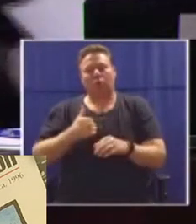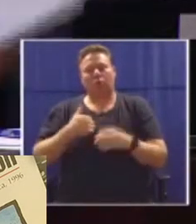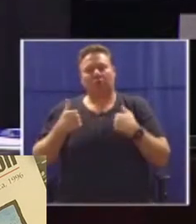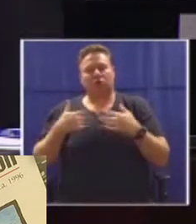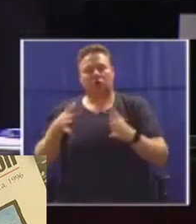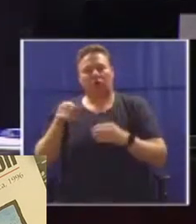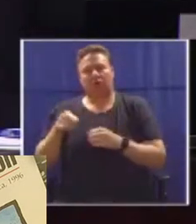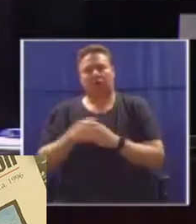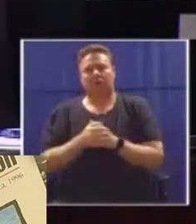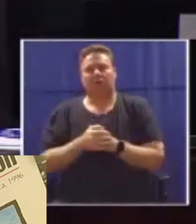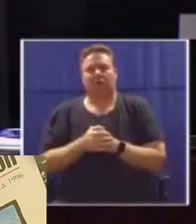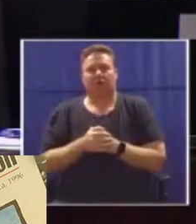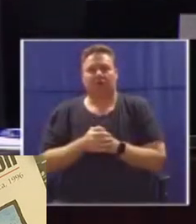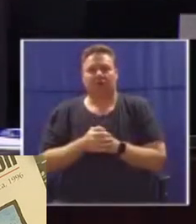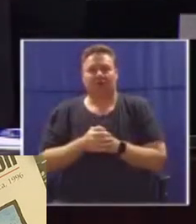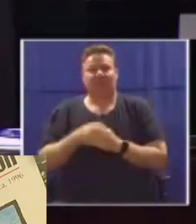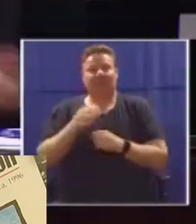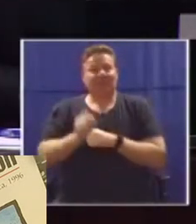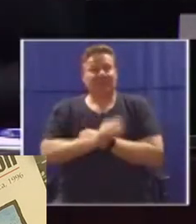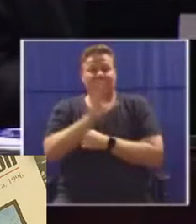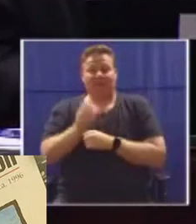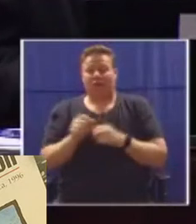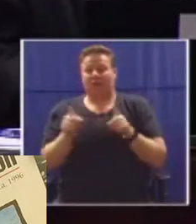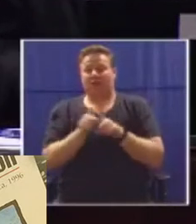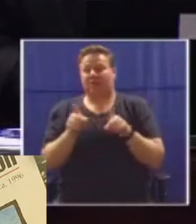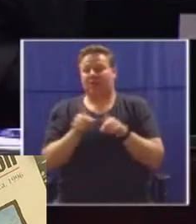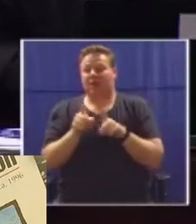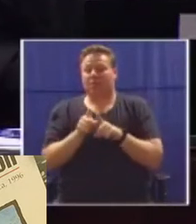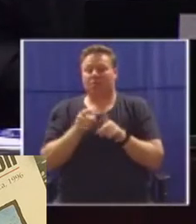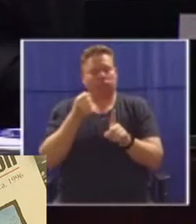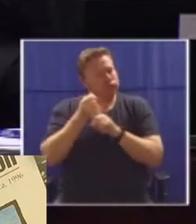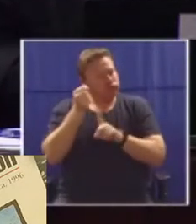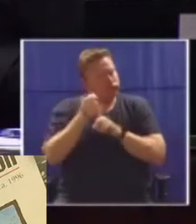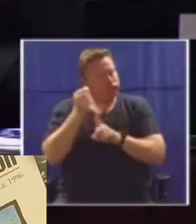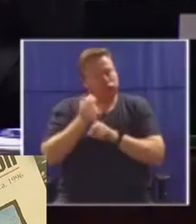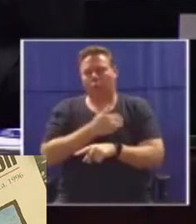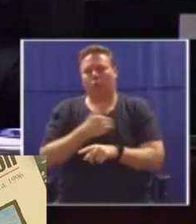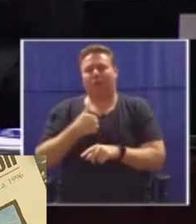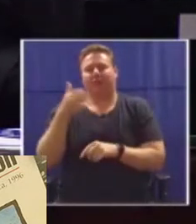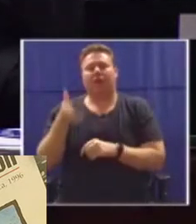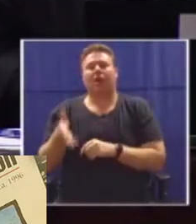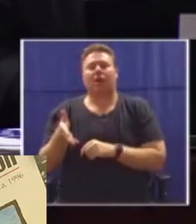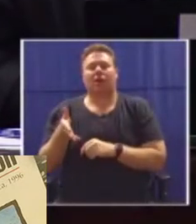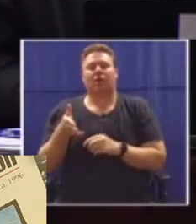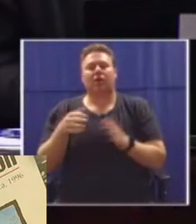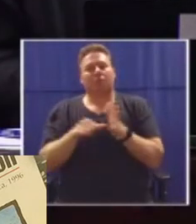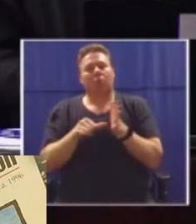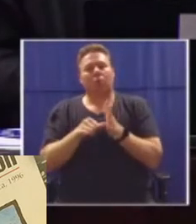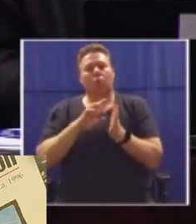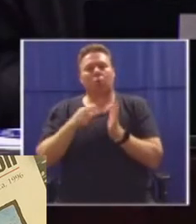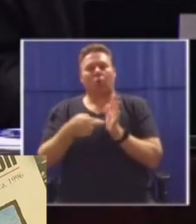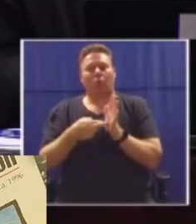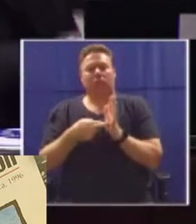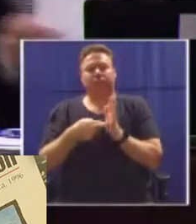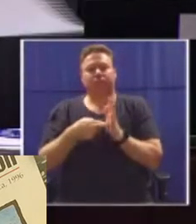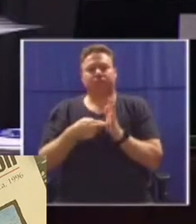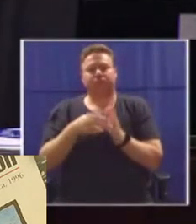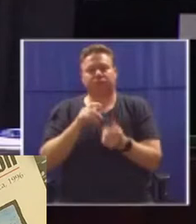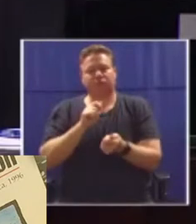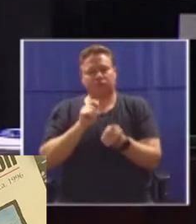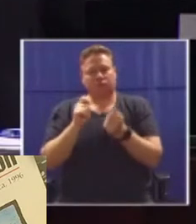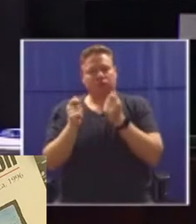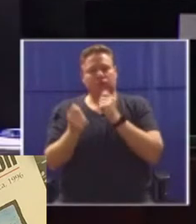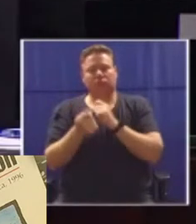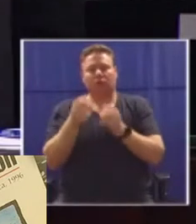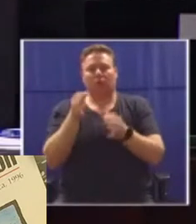a nation, our democracy is also embedded in the activism of women who have played a very critical role in our shaping of our politics